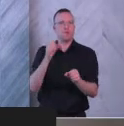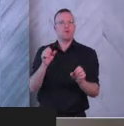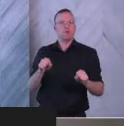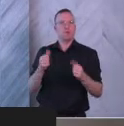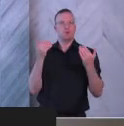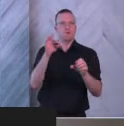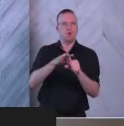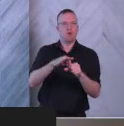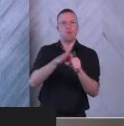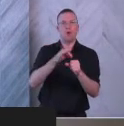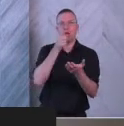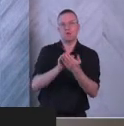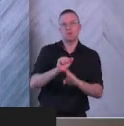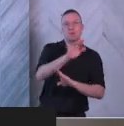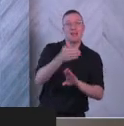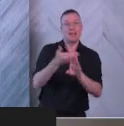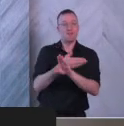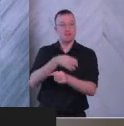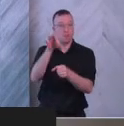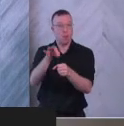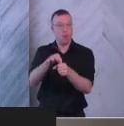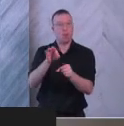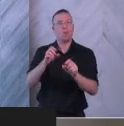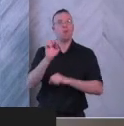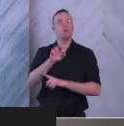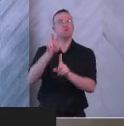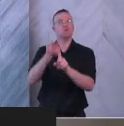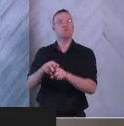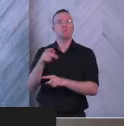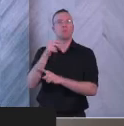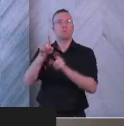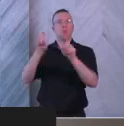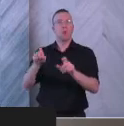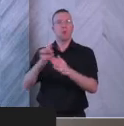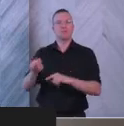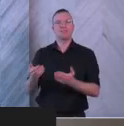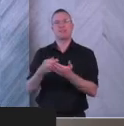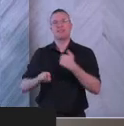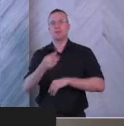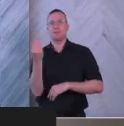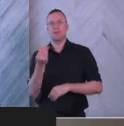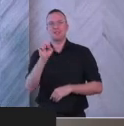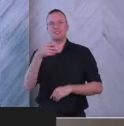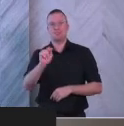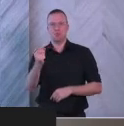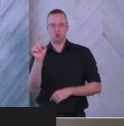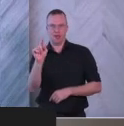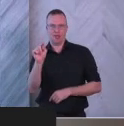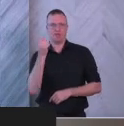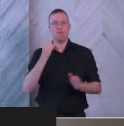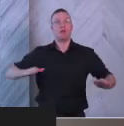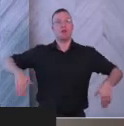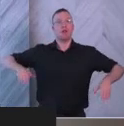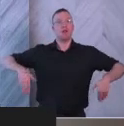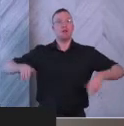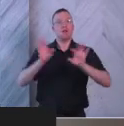by mail or in advance polls, or vote at your assigned polling station next Monday, September 20th. If you haven't already, be sure to